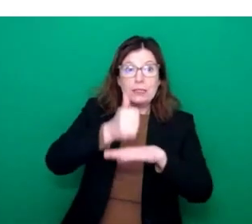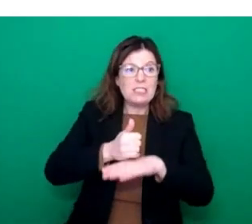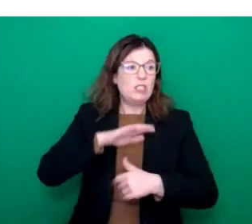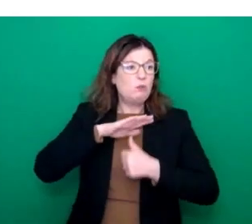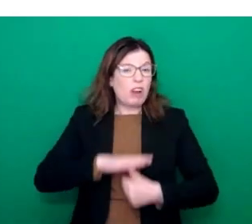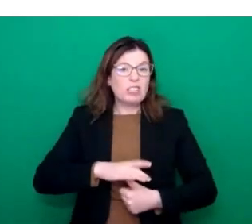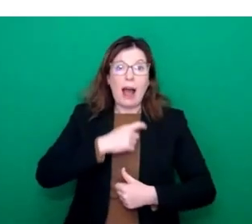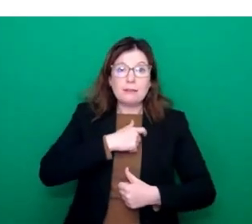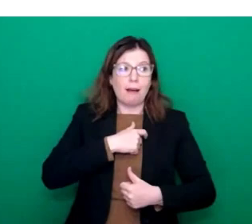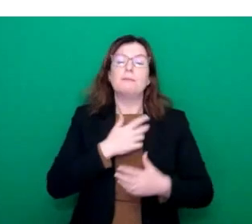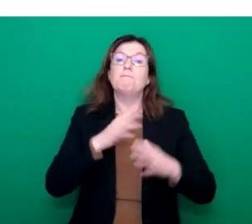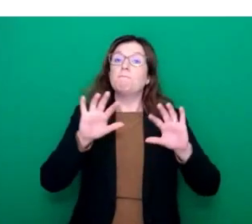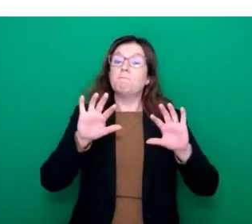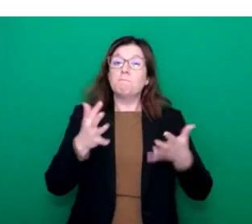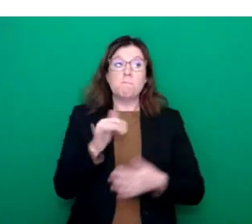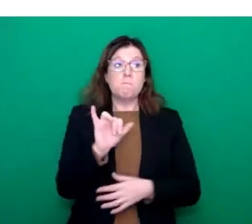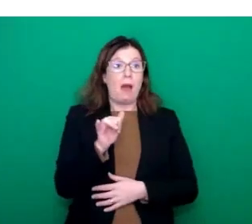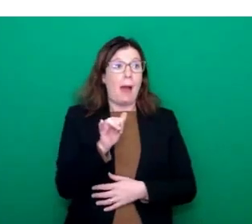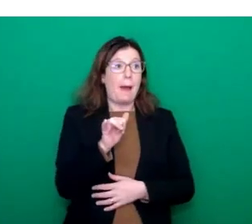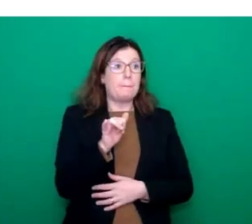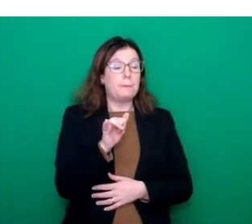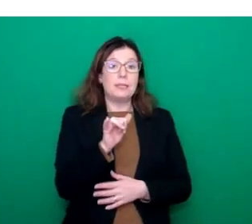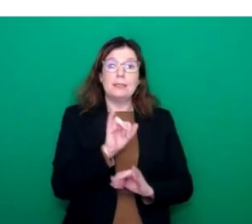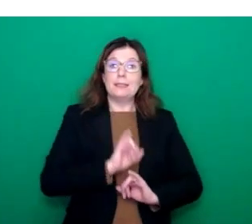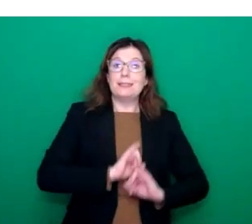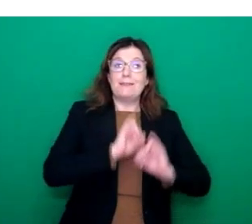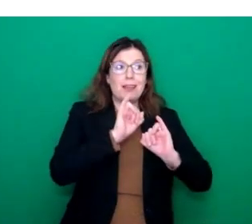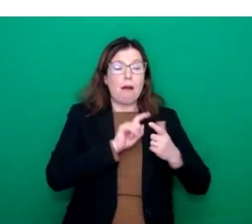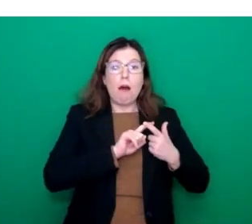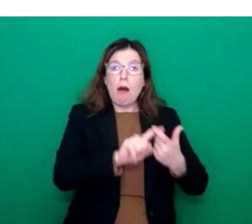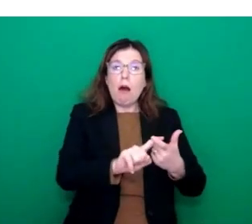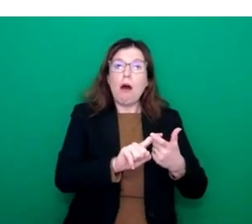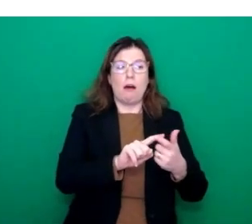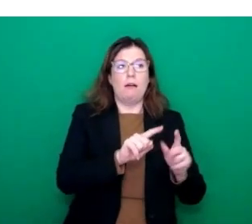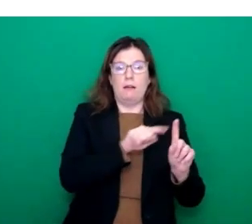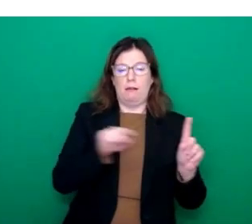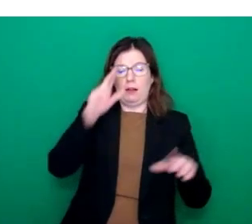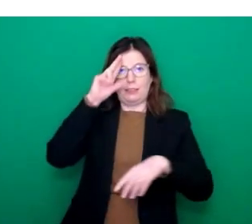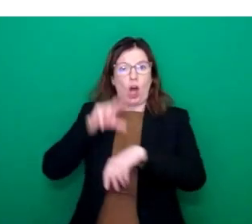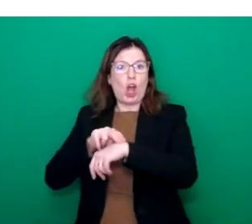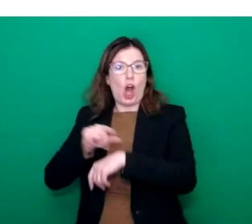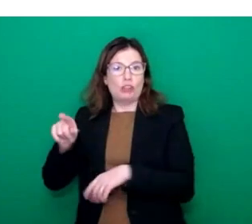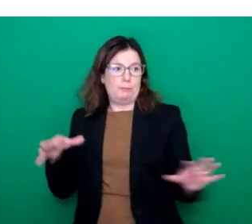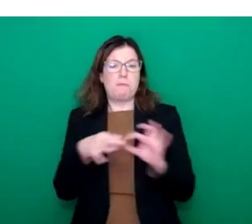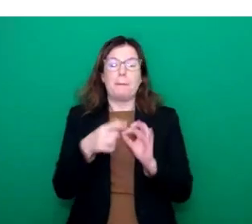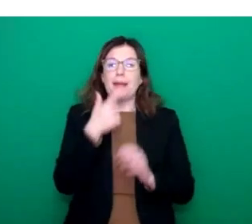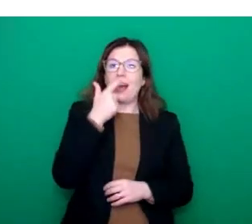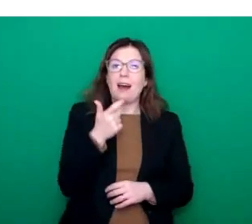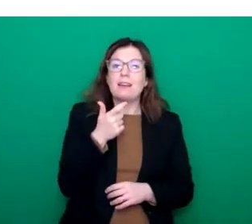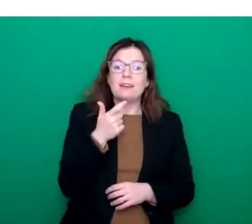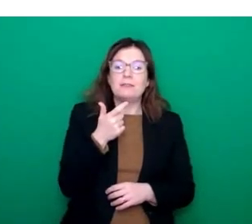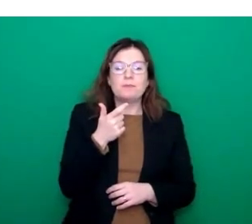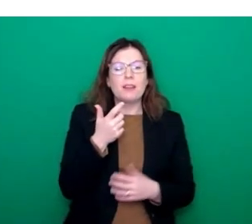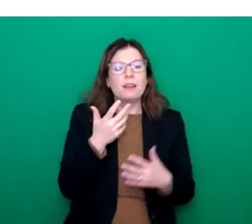anxiety, or if there's a more severe enduring, with liaison psychiatry in the first instance. So there's a lot